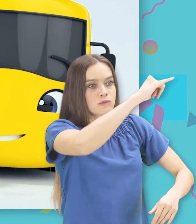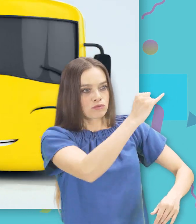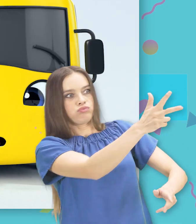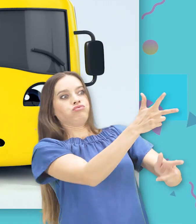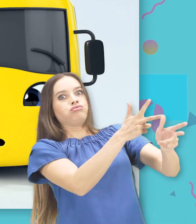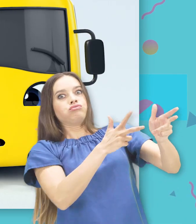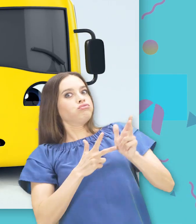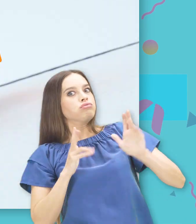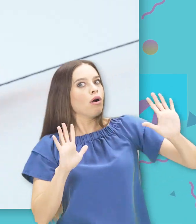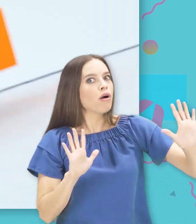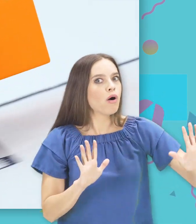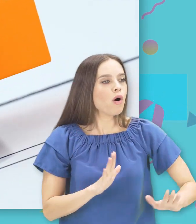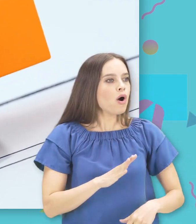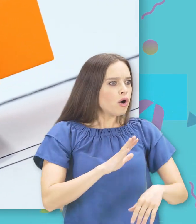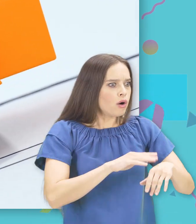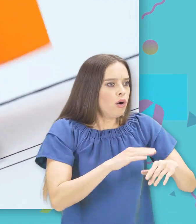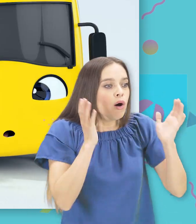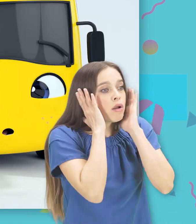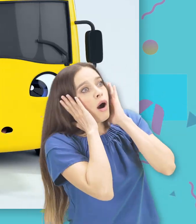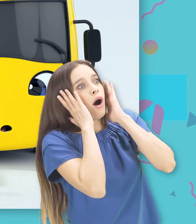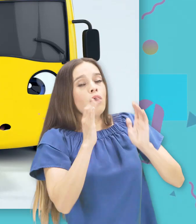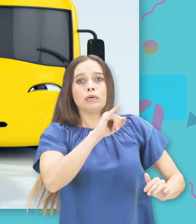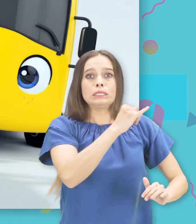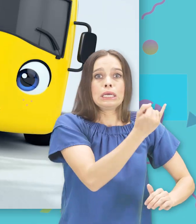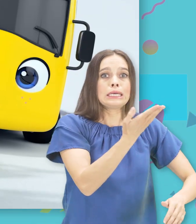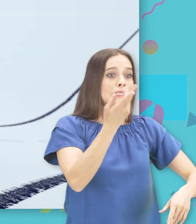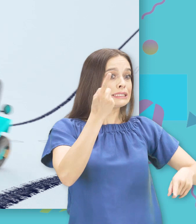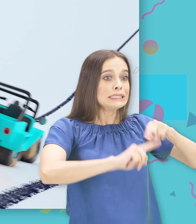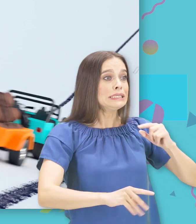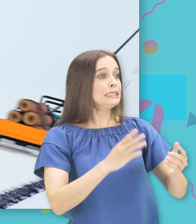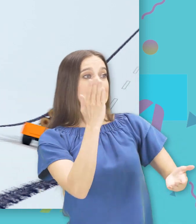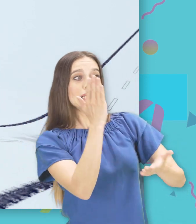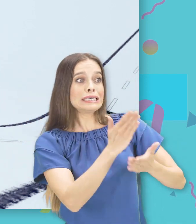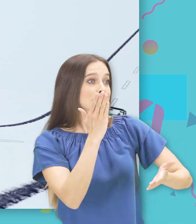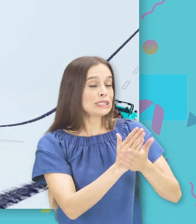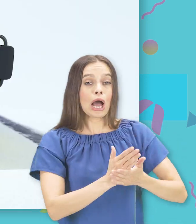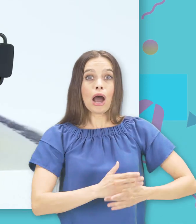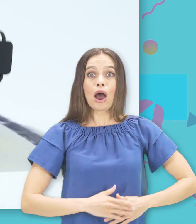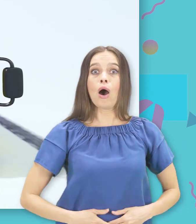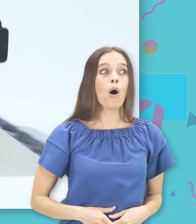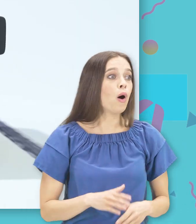hill. Oh no! Jesse cannot stop.